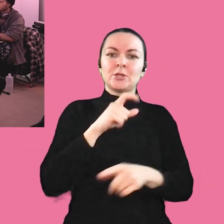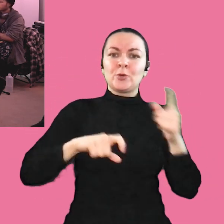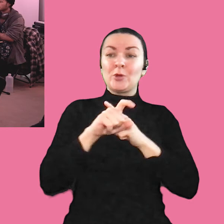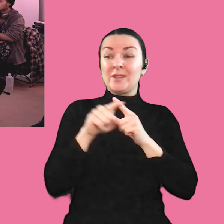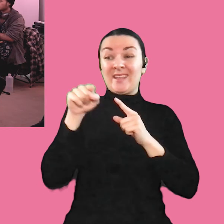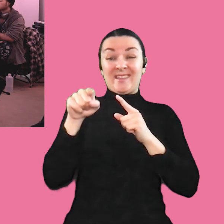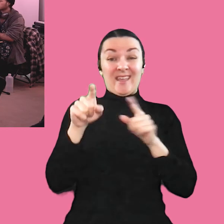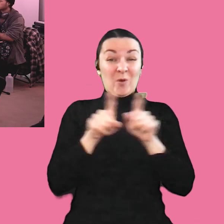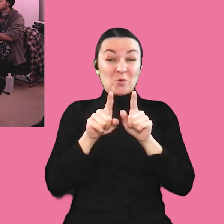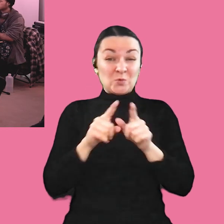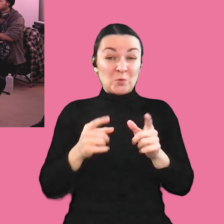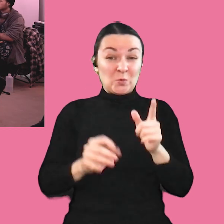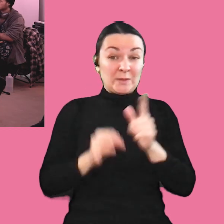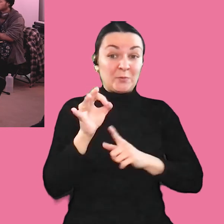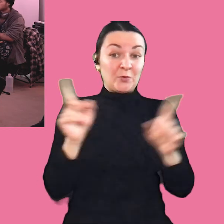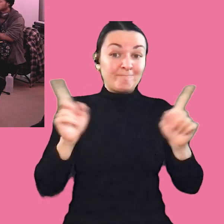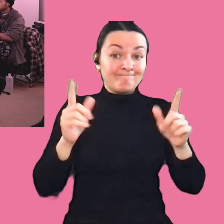actually improves health. So